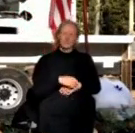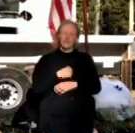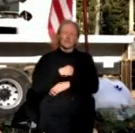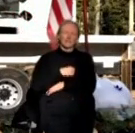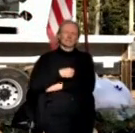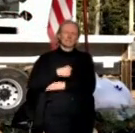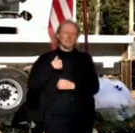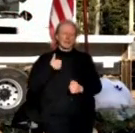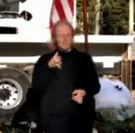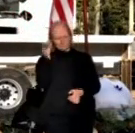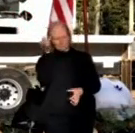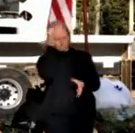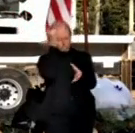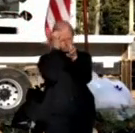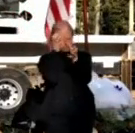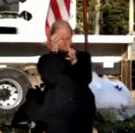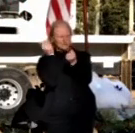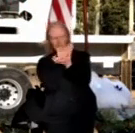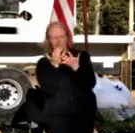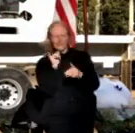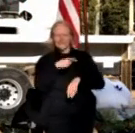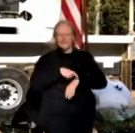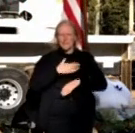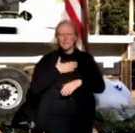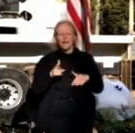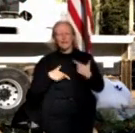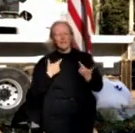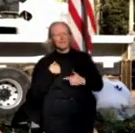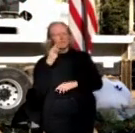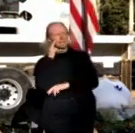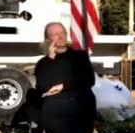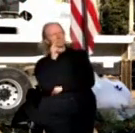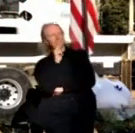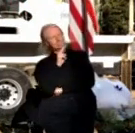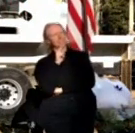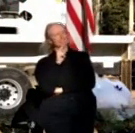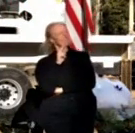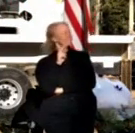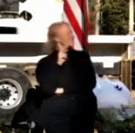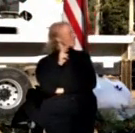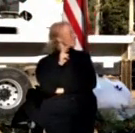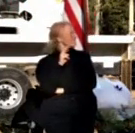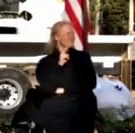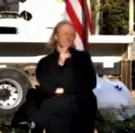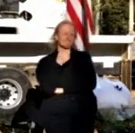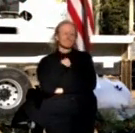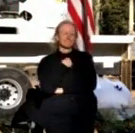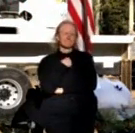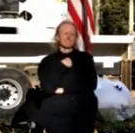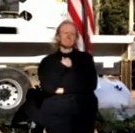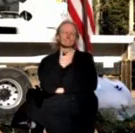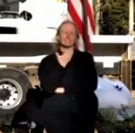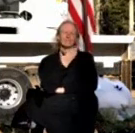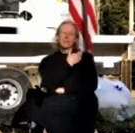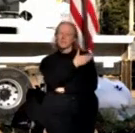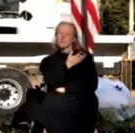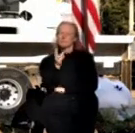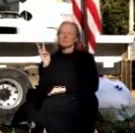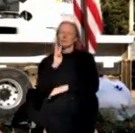anything I didn't know at that time in my life. And I looked at her, and I just took my hand, and I waved like this to the